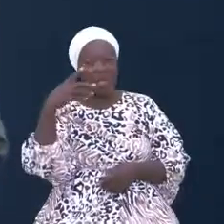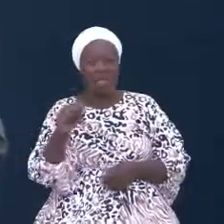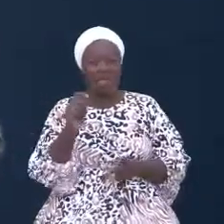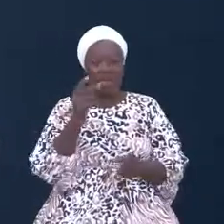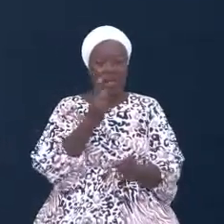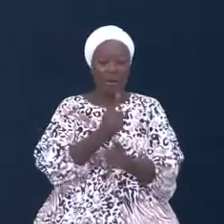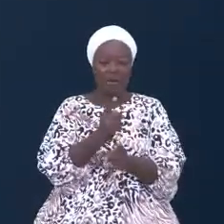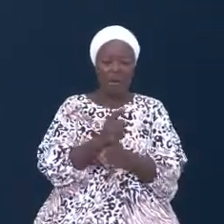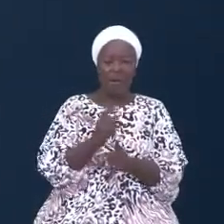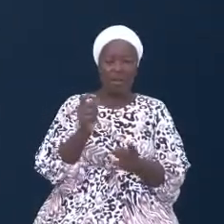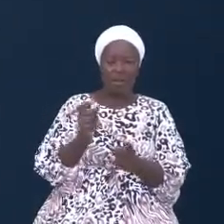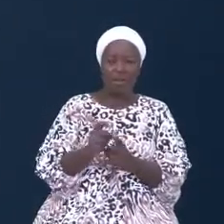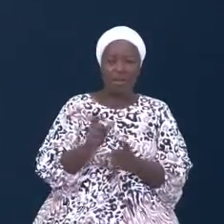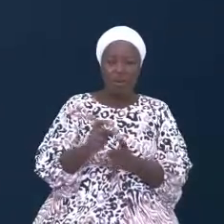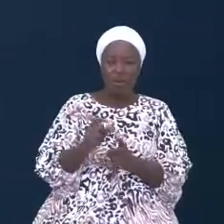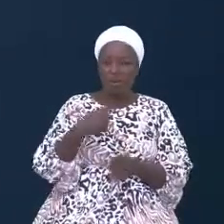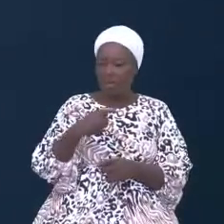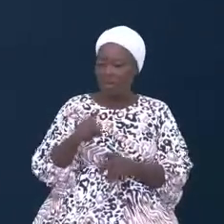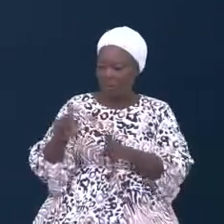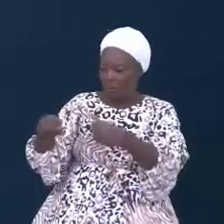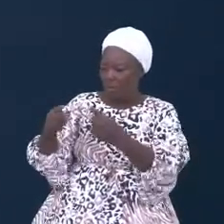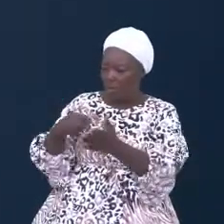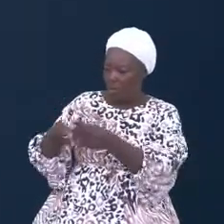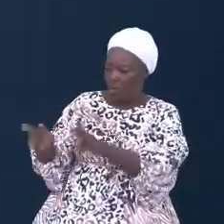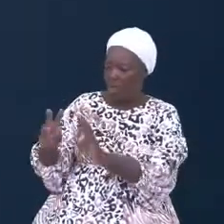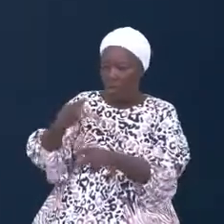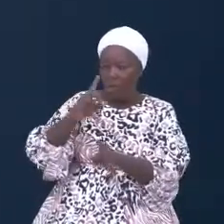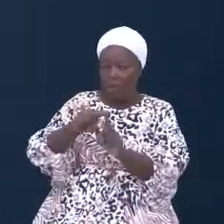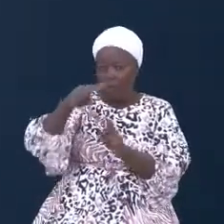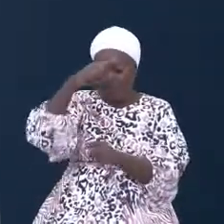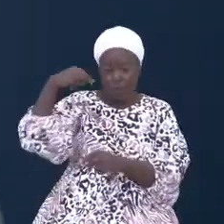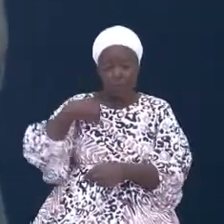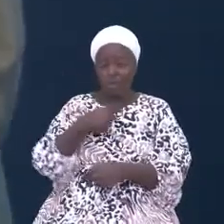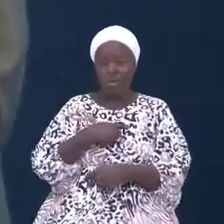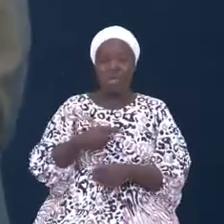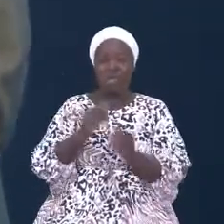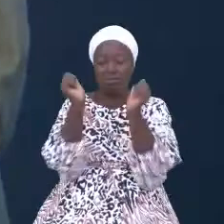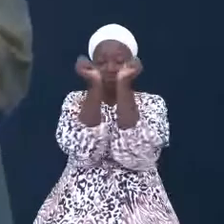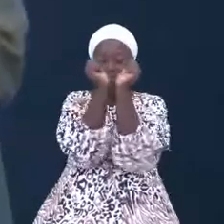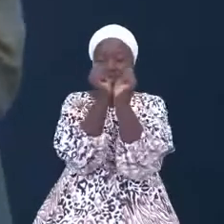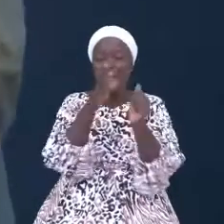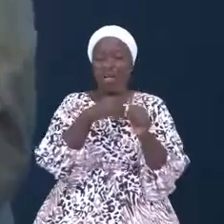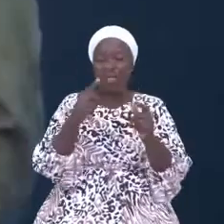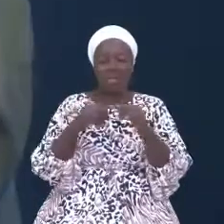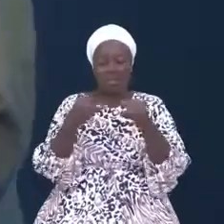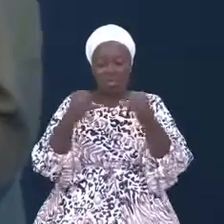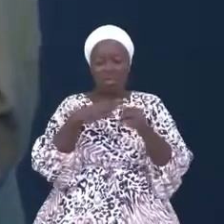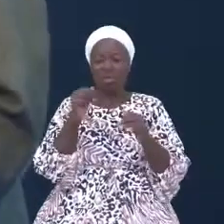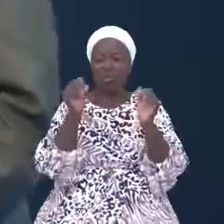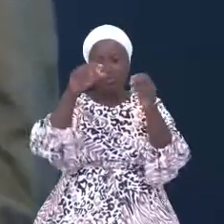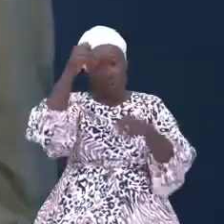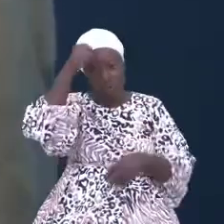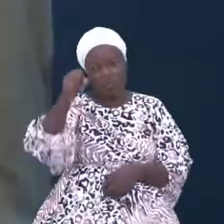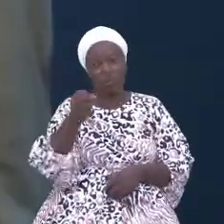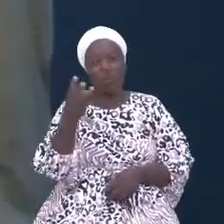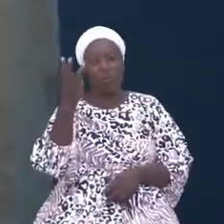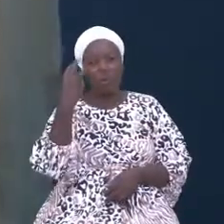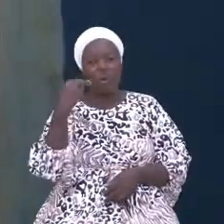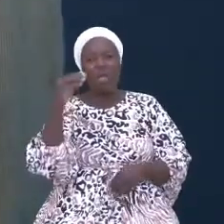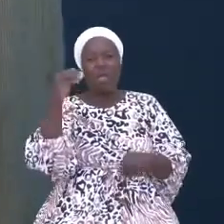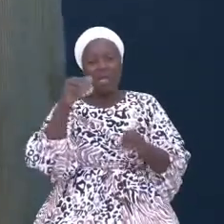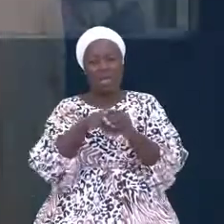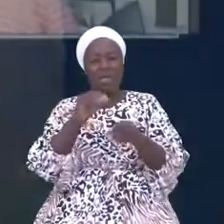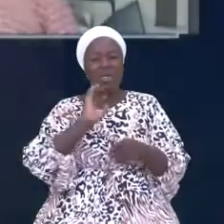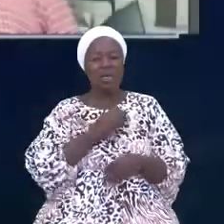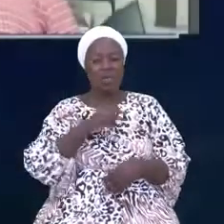this way. But because we are slaves, the chains of disobedience were in our